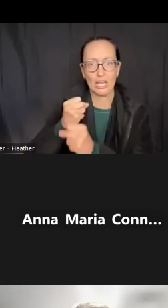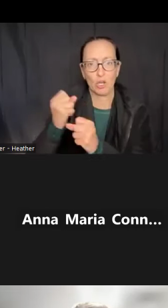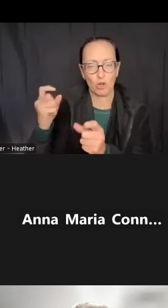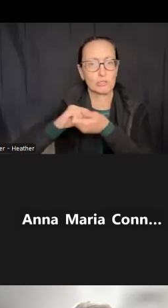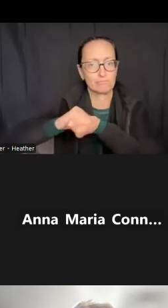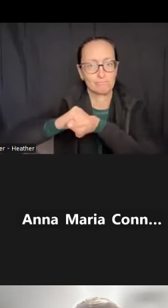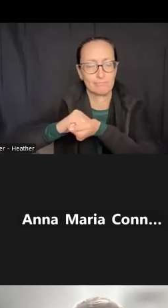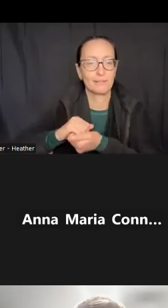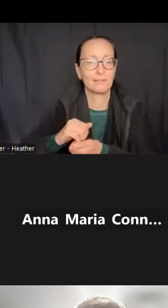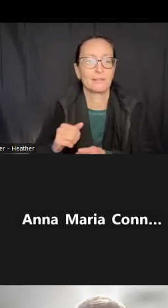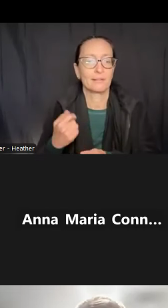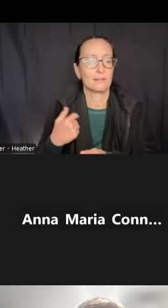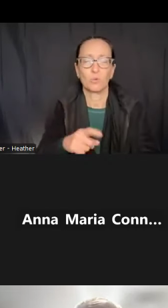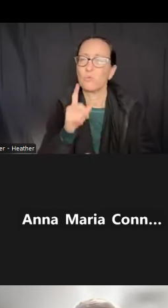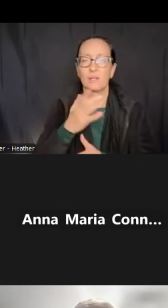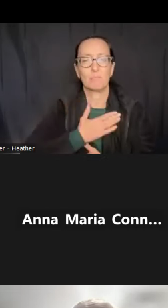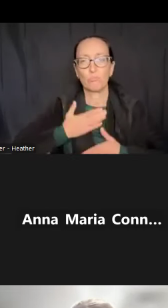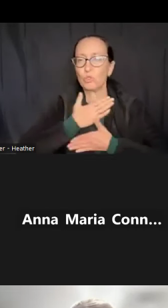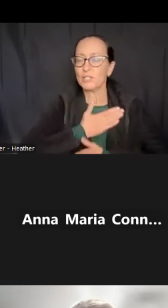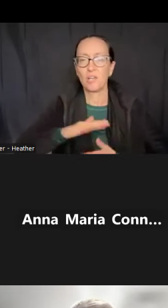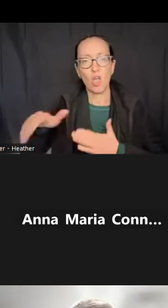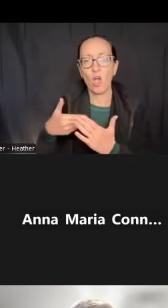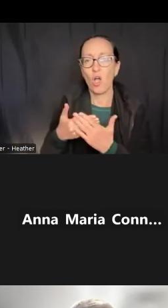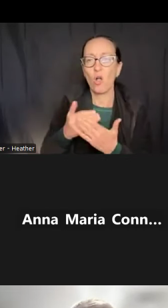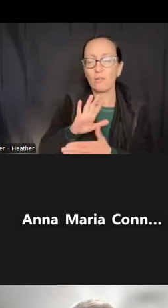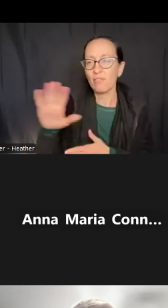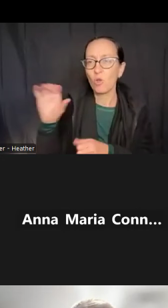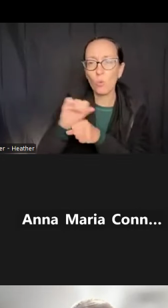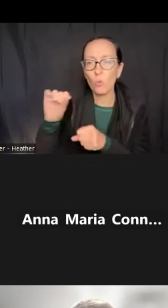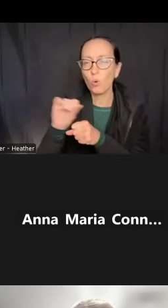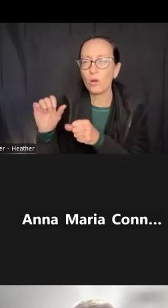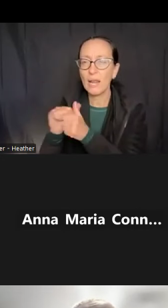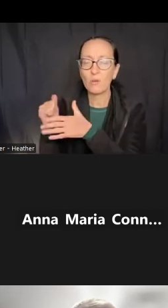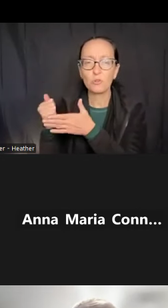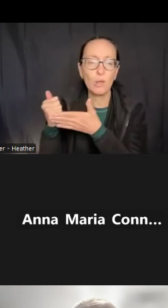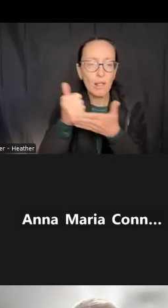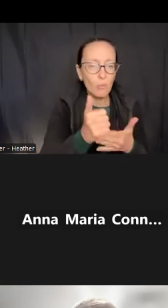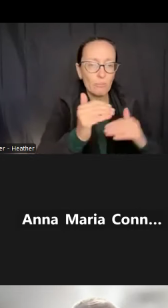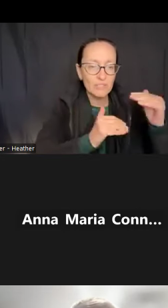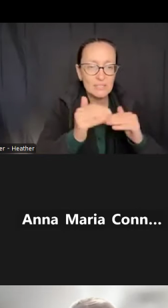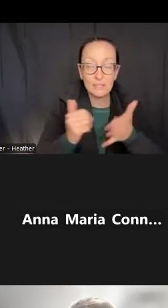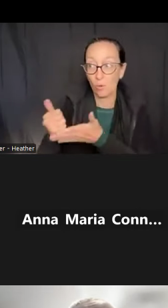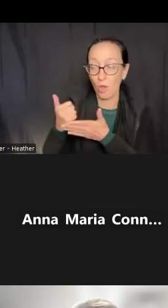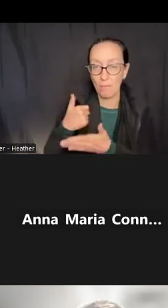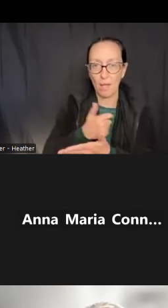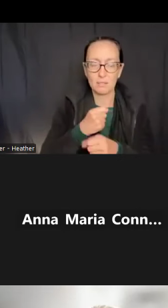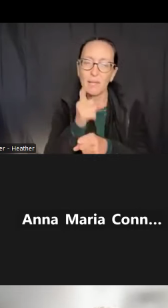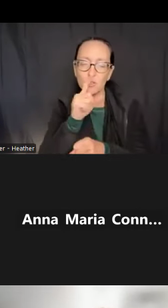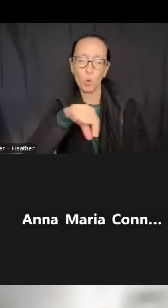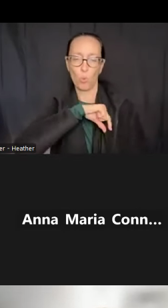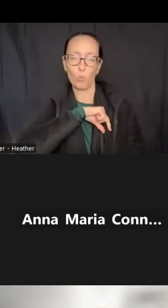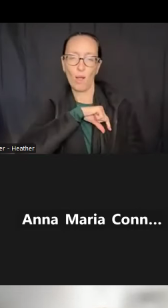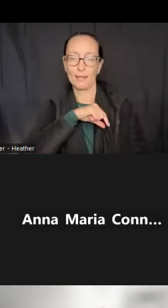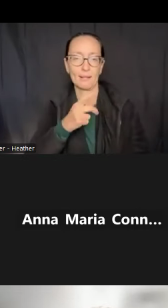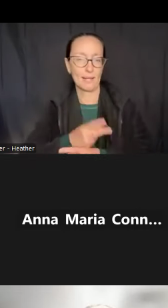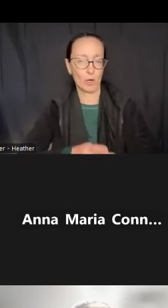appreciate everything that they do to work in facilities and to work alongside us to ensure quality care.